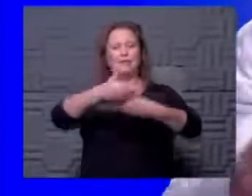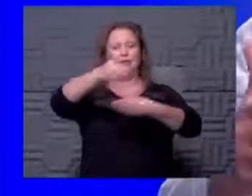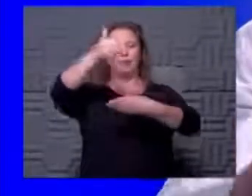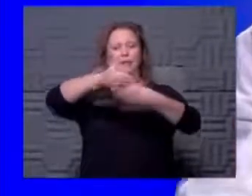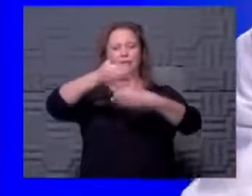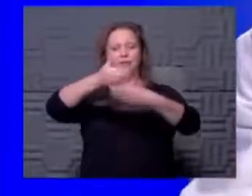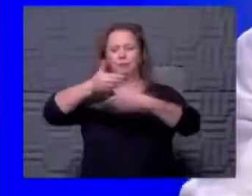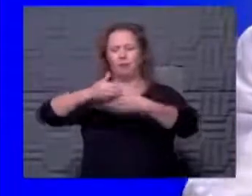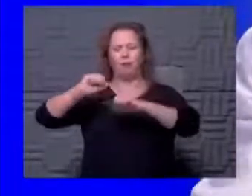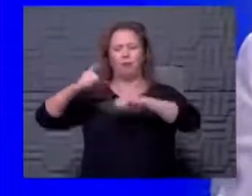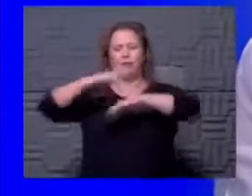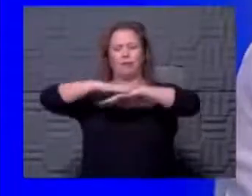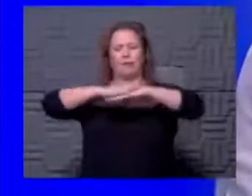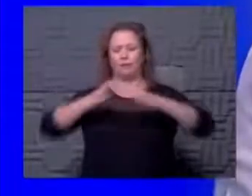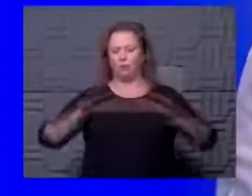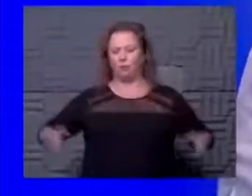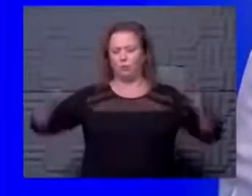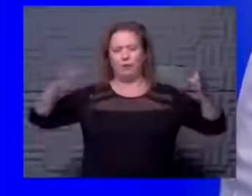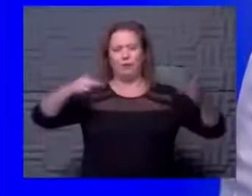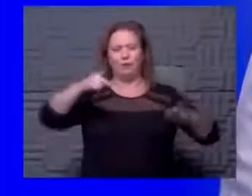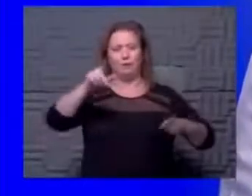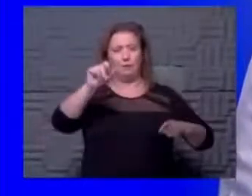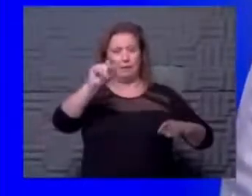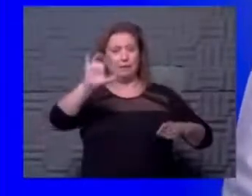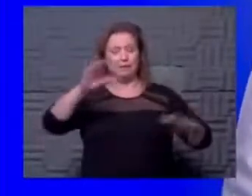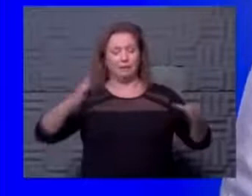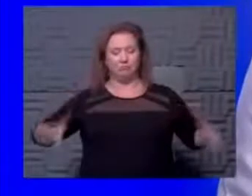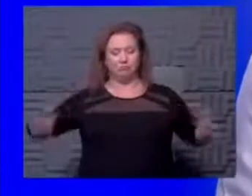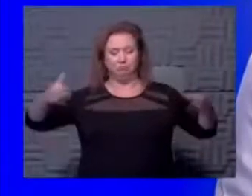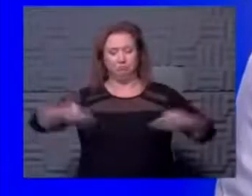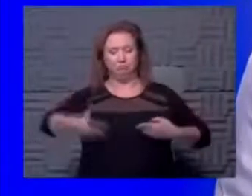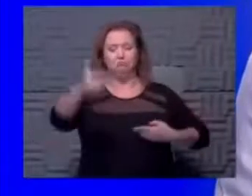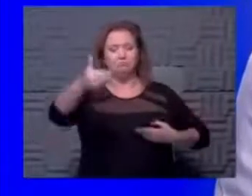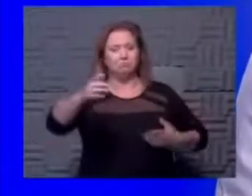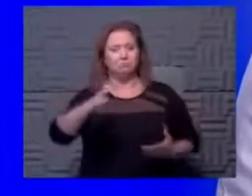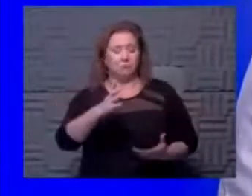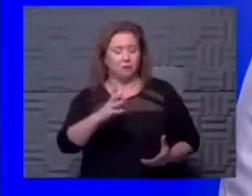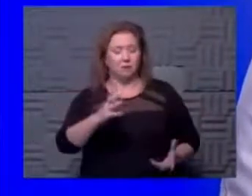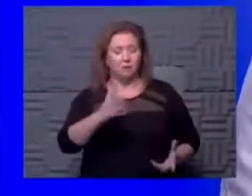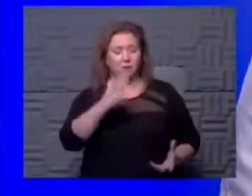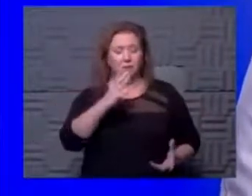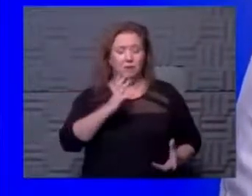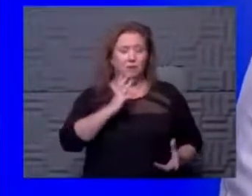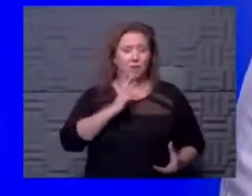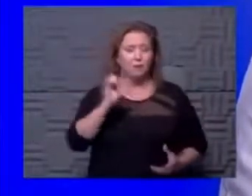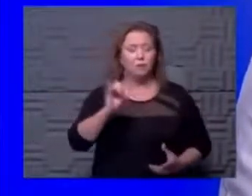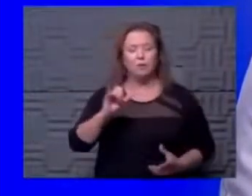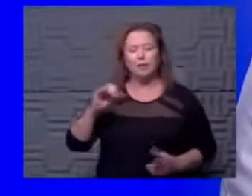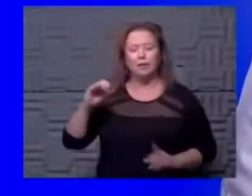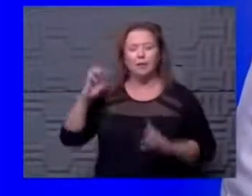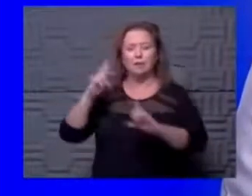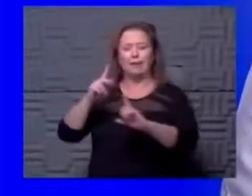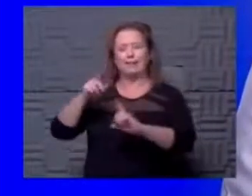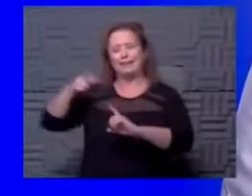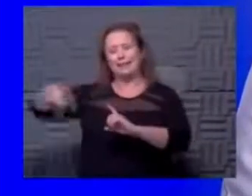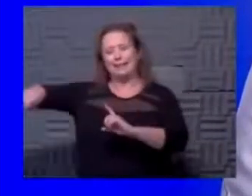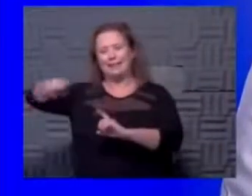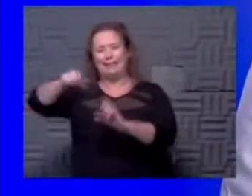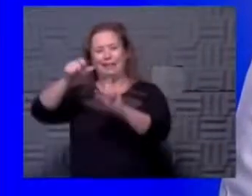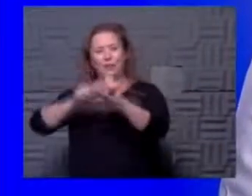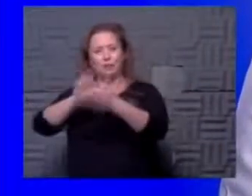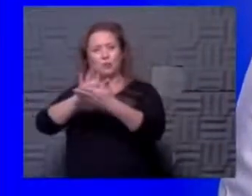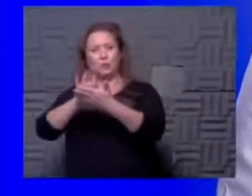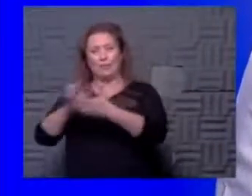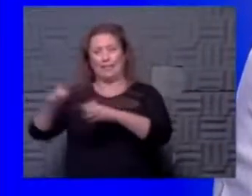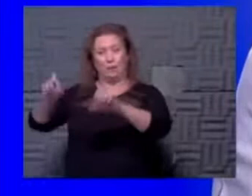up on all the desks or between the desks. That's reasonable as well. Unfortunately, it goes back to every school. What are you able